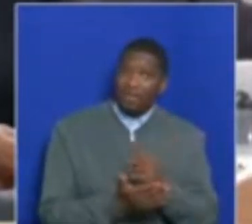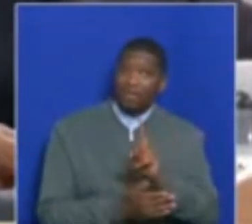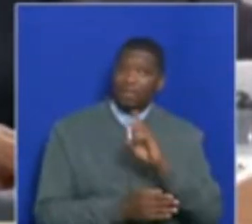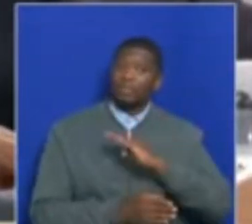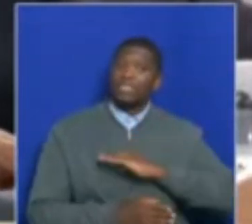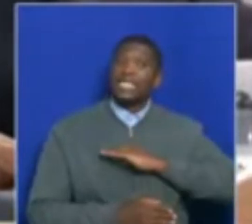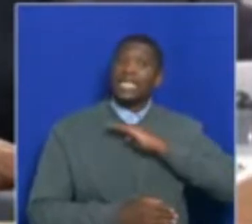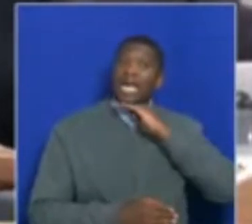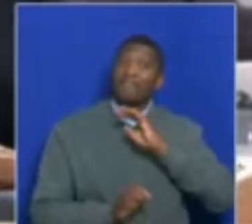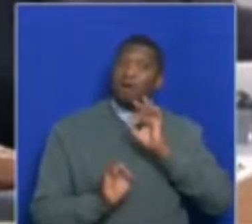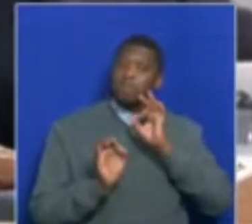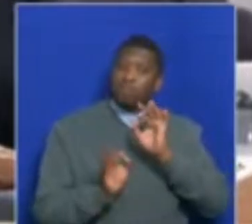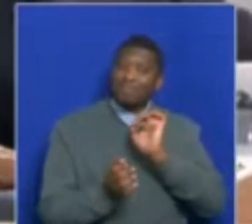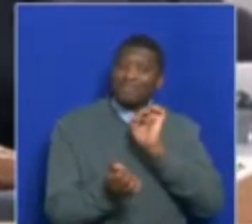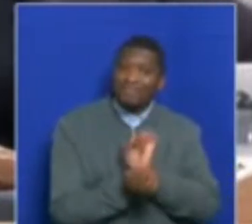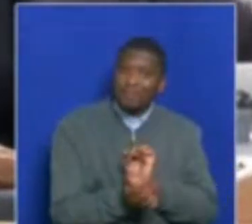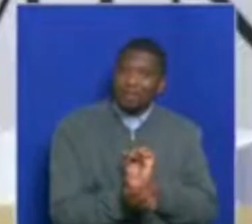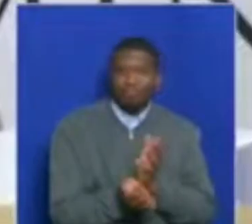conviction. That's correct.